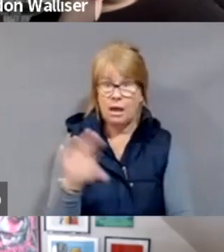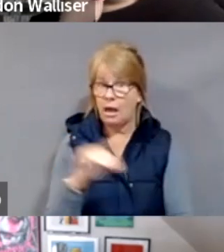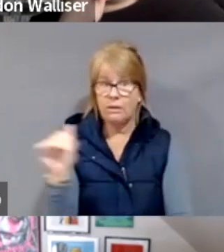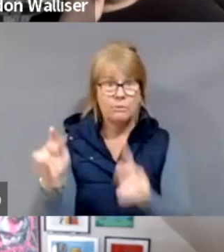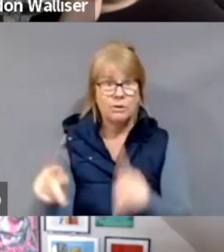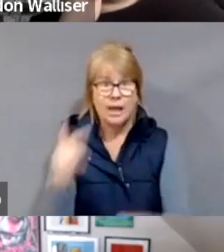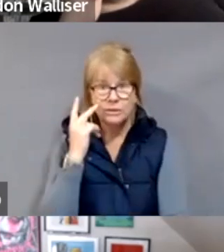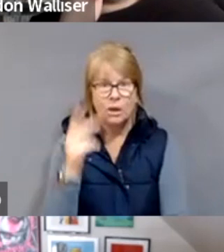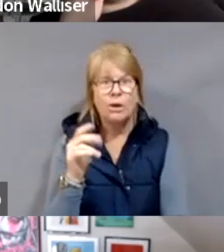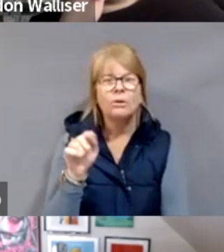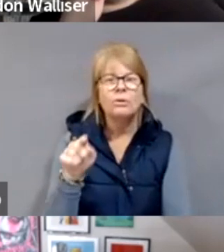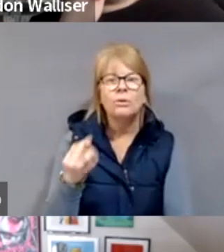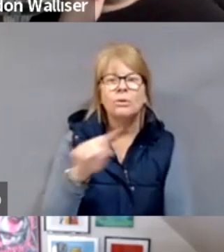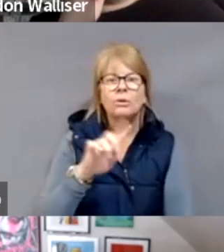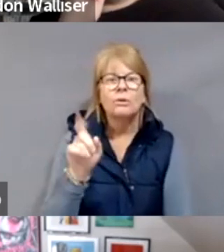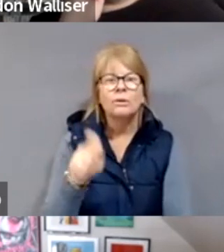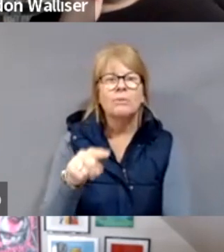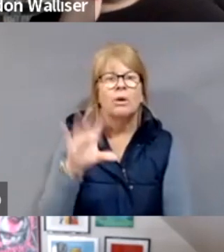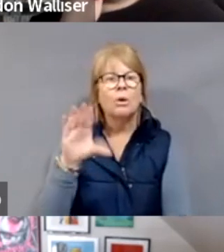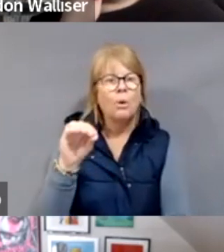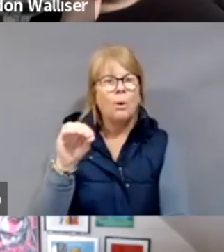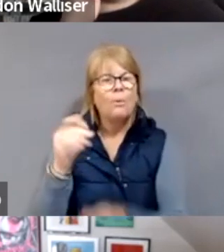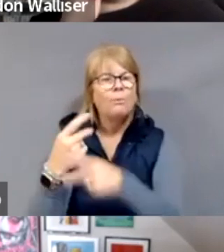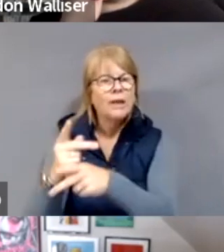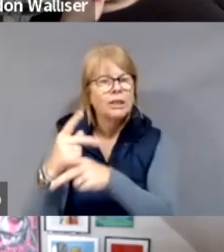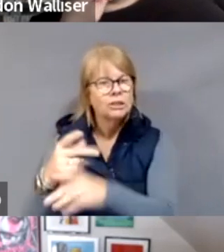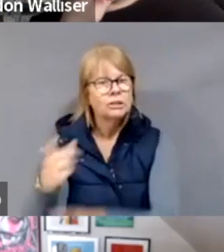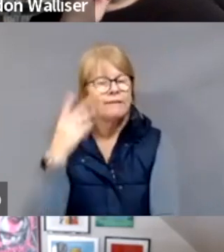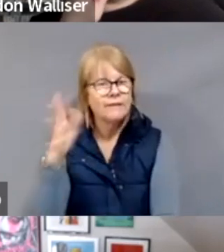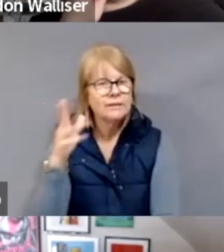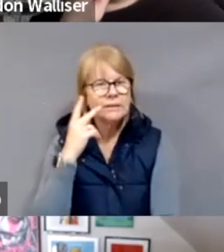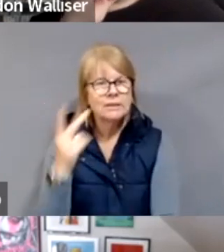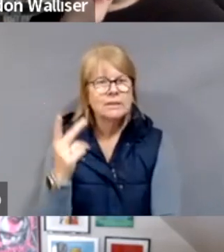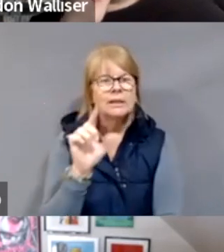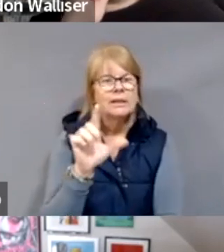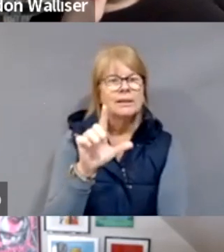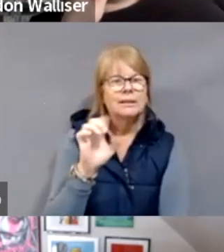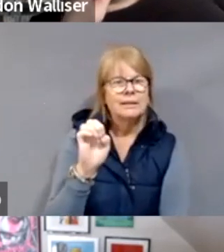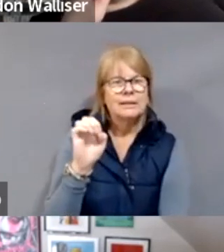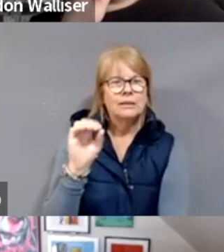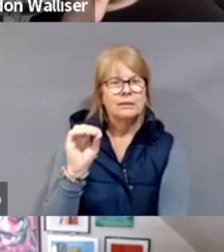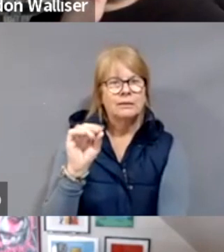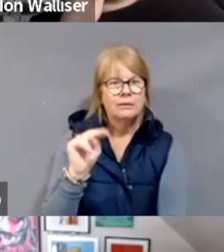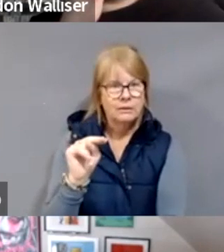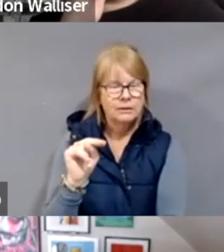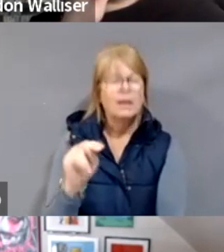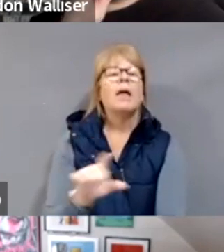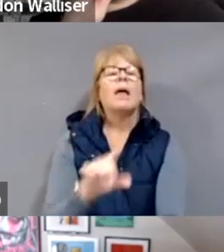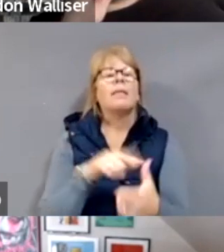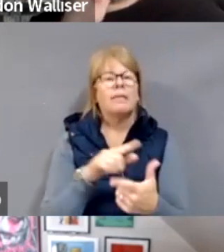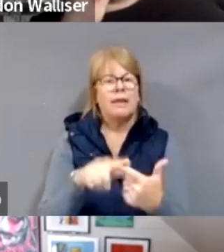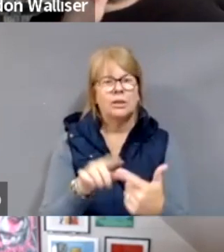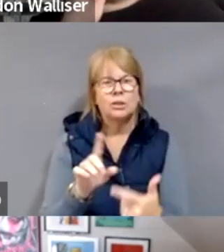I did see your question about co-productions. So how about we go to Leon and then we